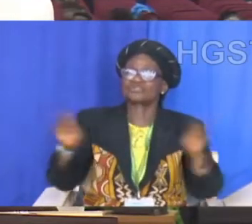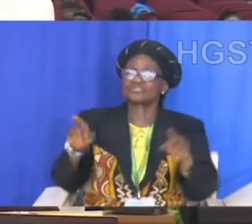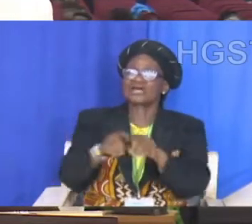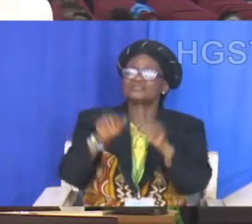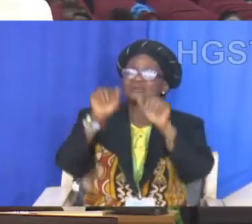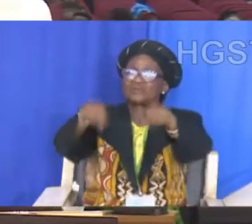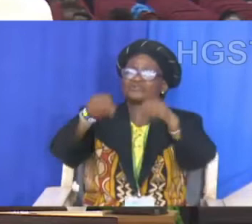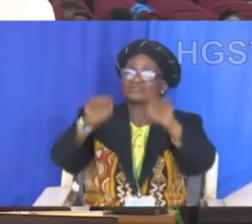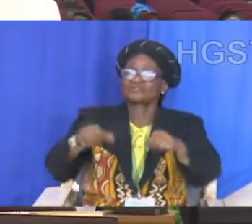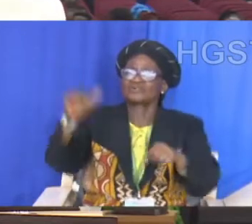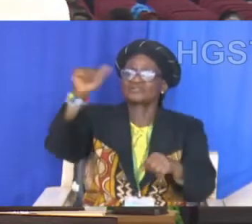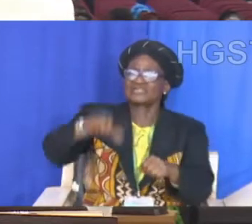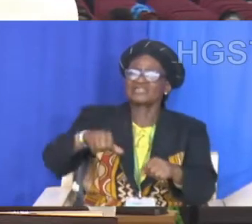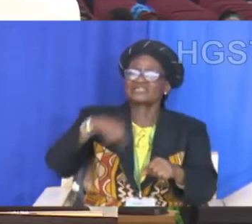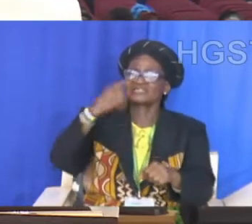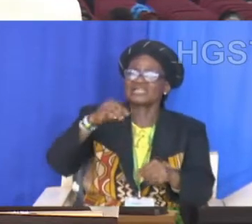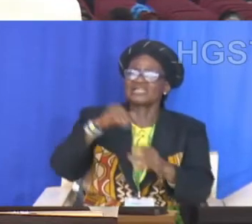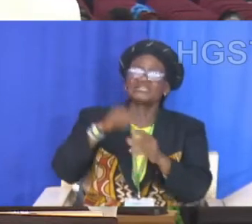They say in Yoruba,